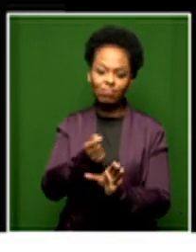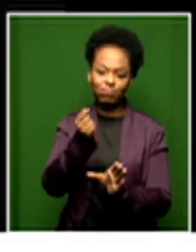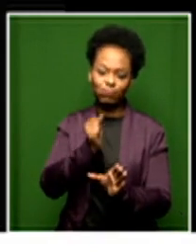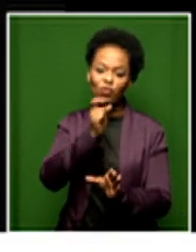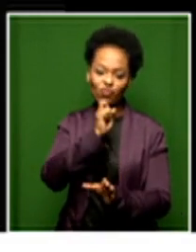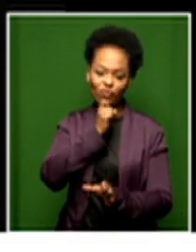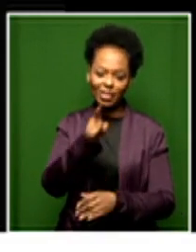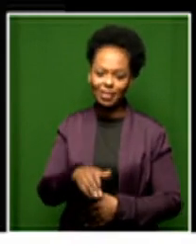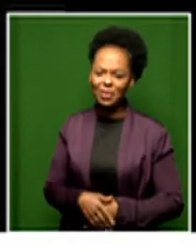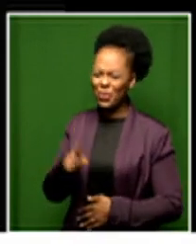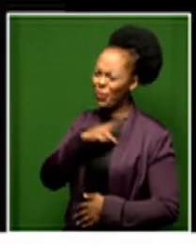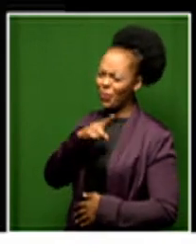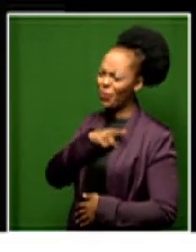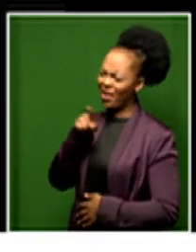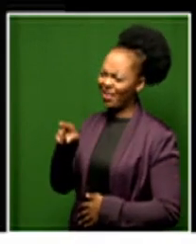around olive oil?